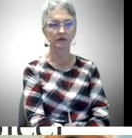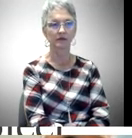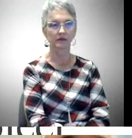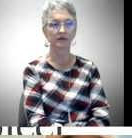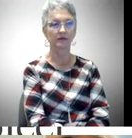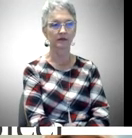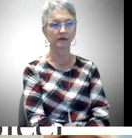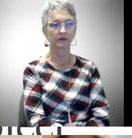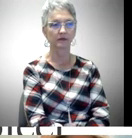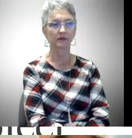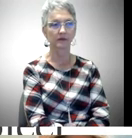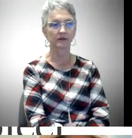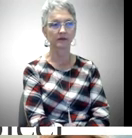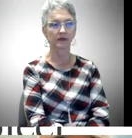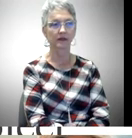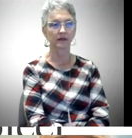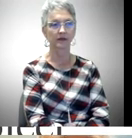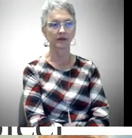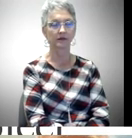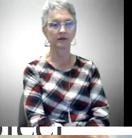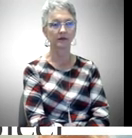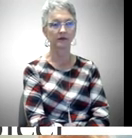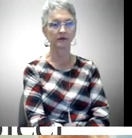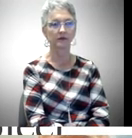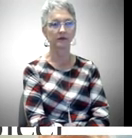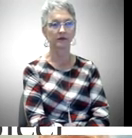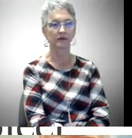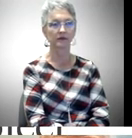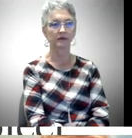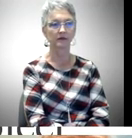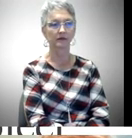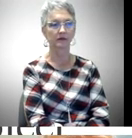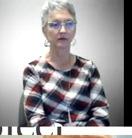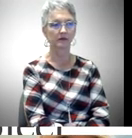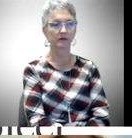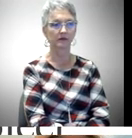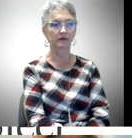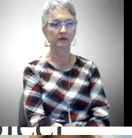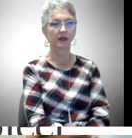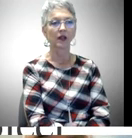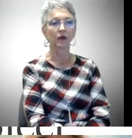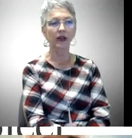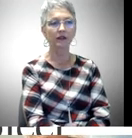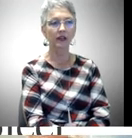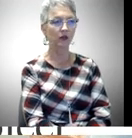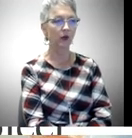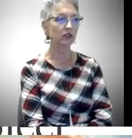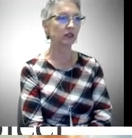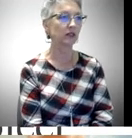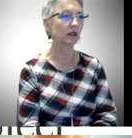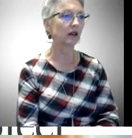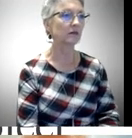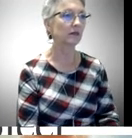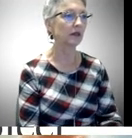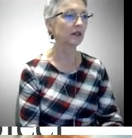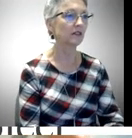is our homegrown law, and just let's continue it. Next slide. We have another question.